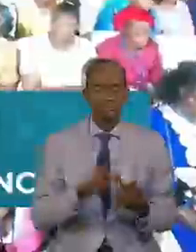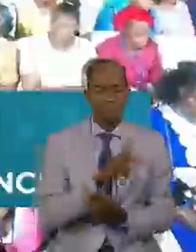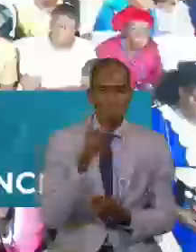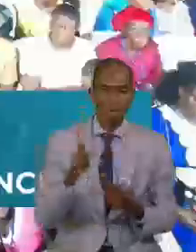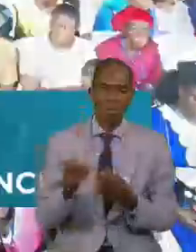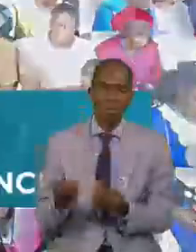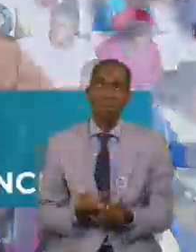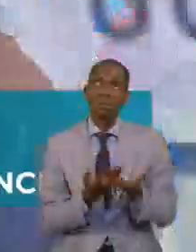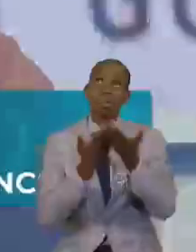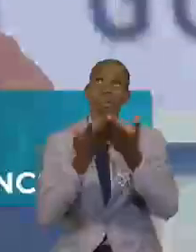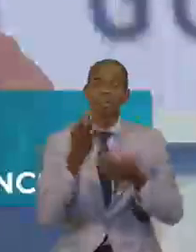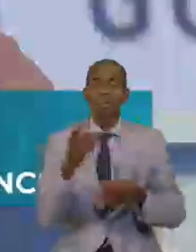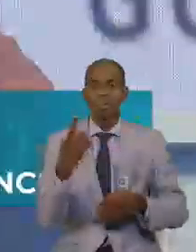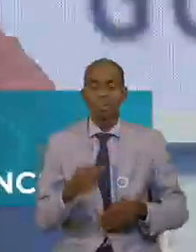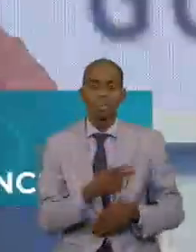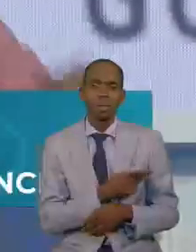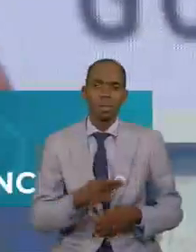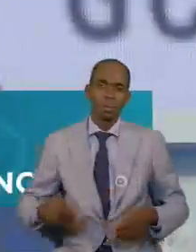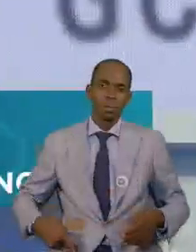the Prince.